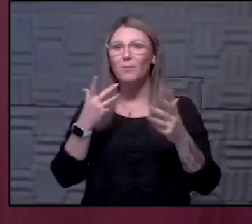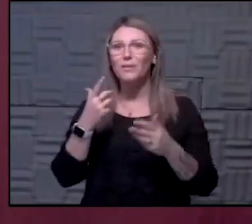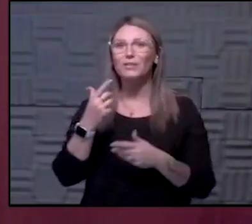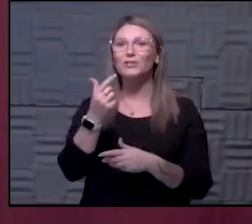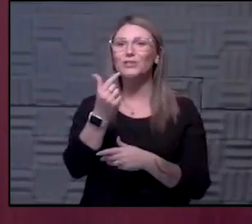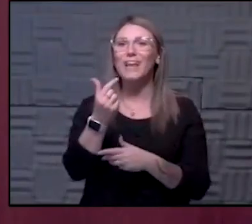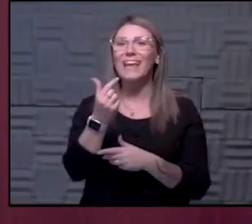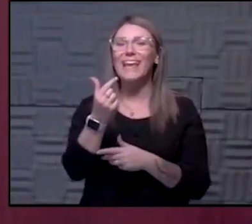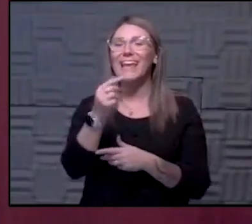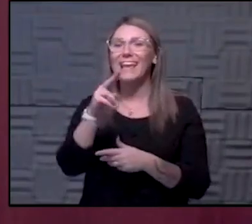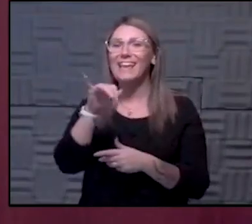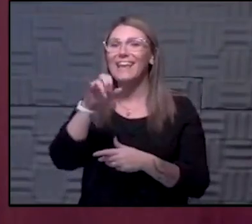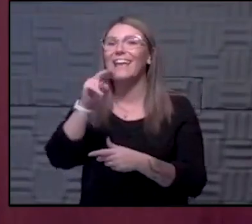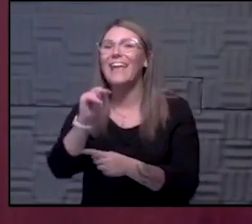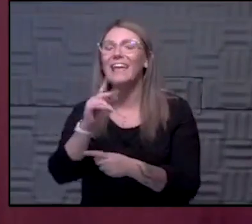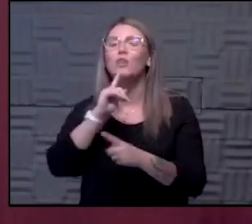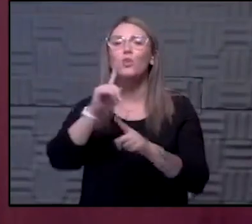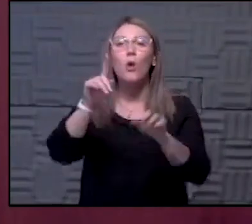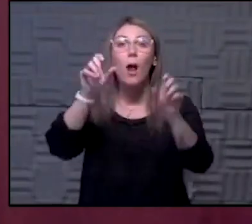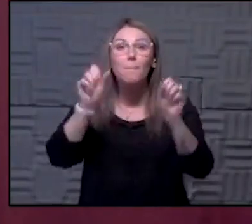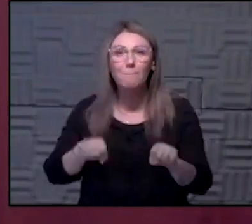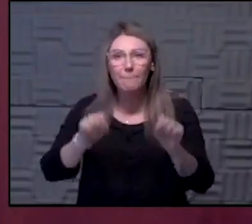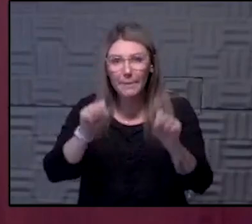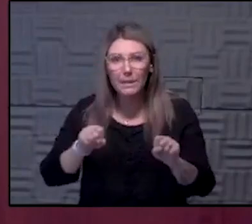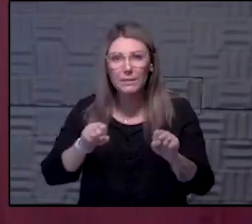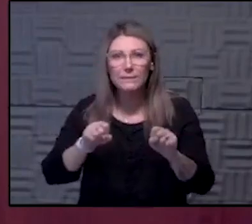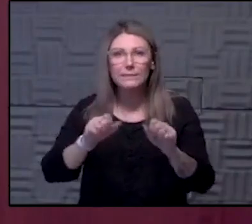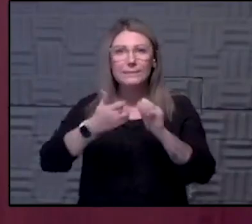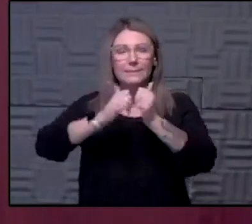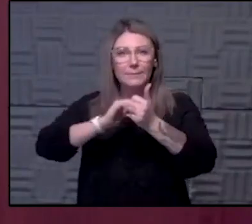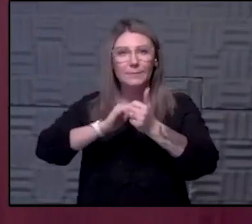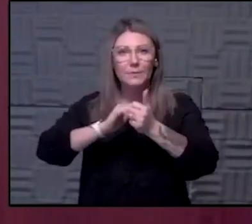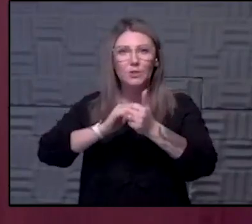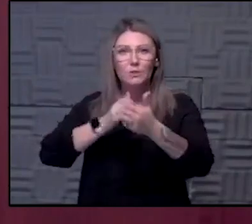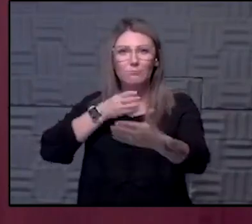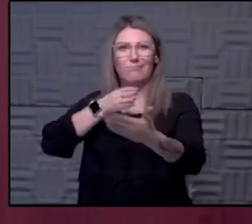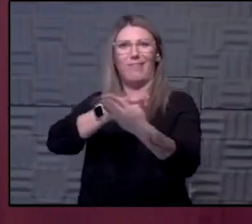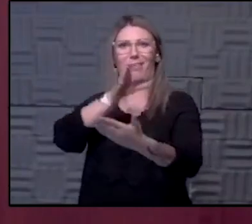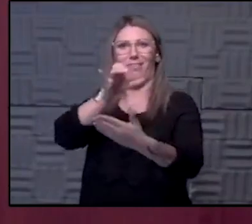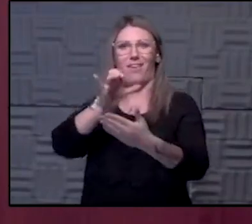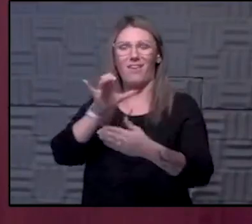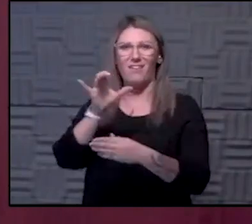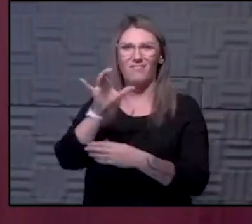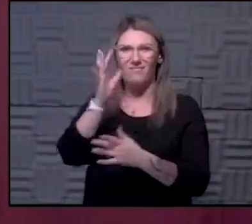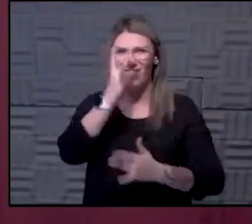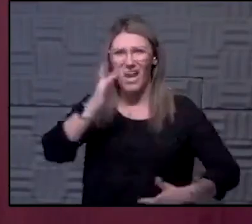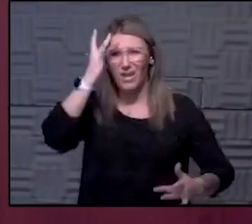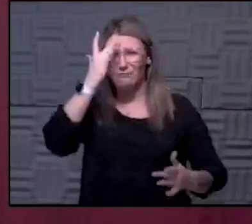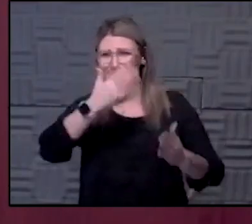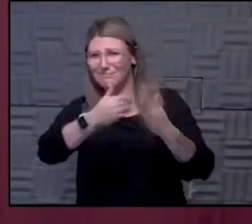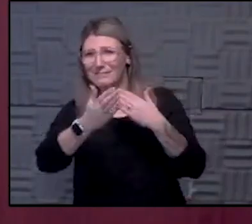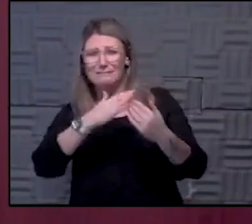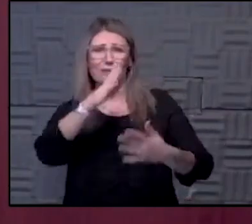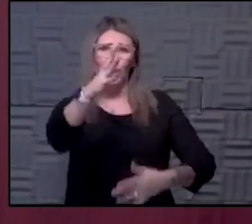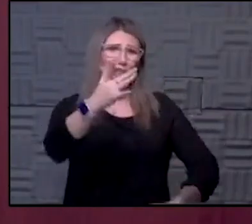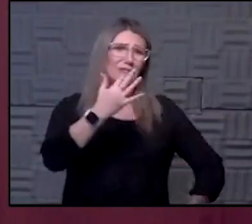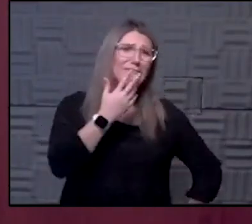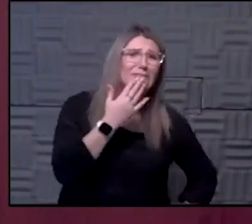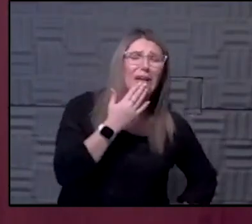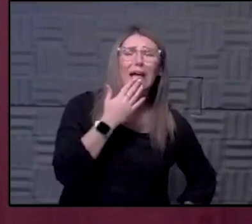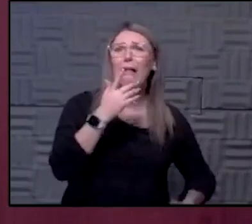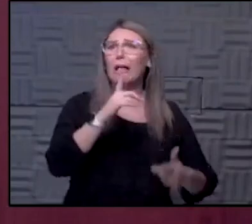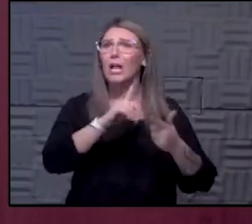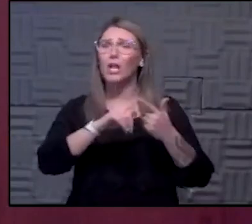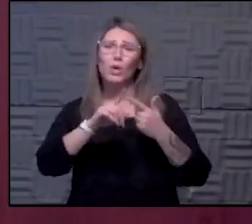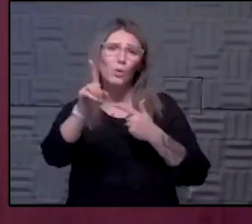your ability to compete against the virus. The virus doesn't care what color you are, or how much money you make, or